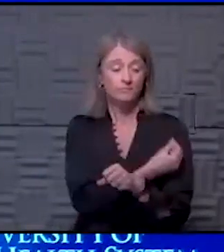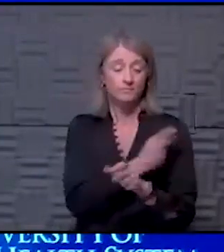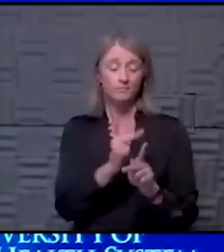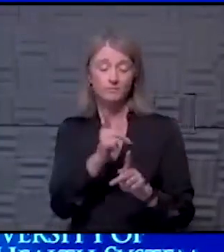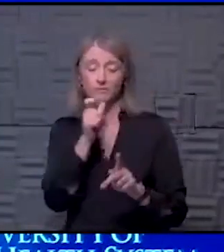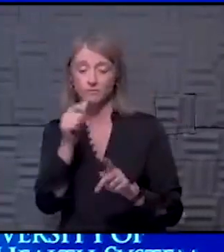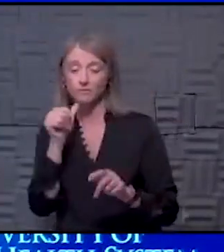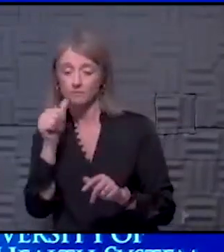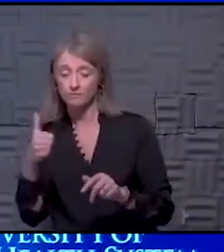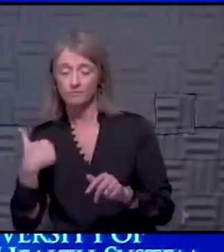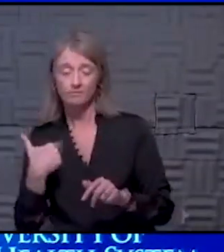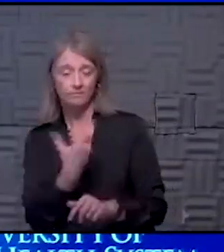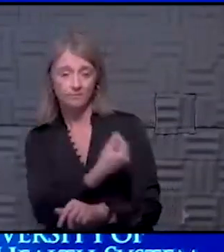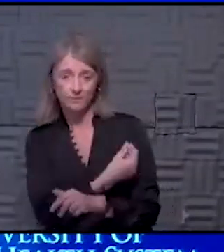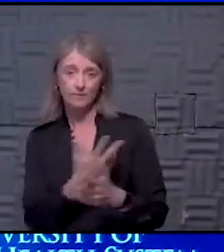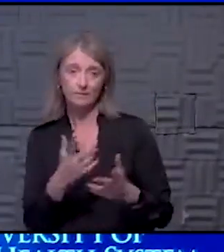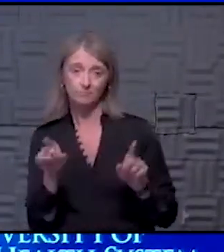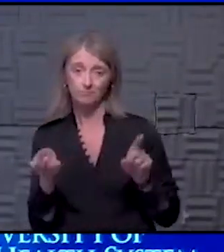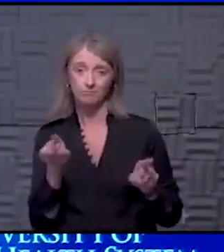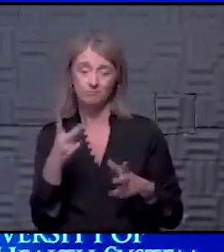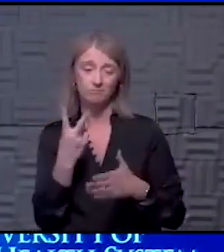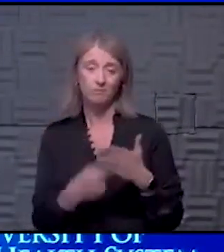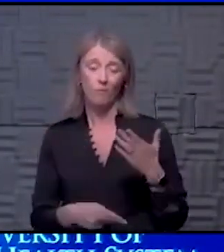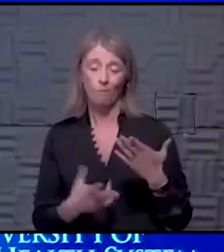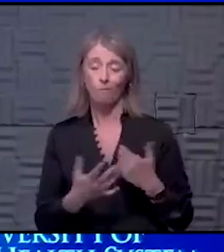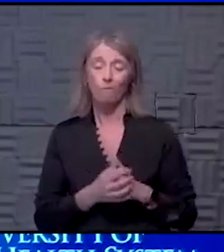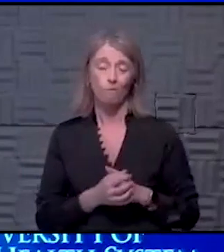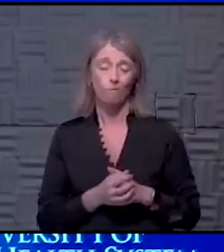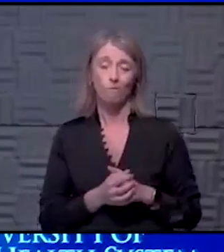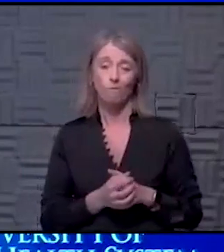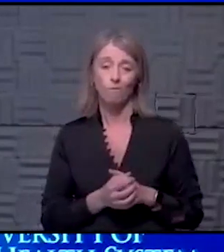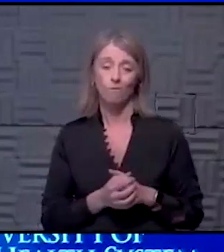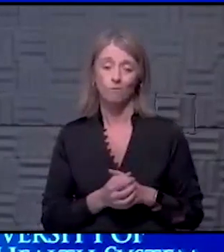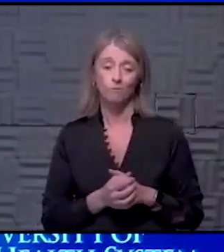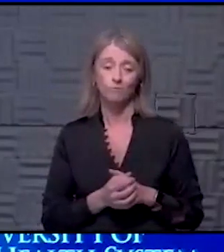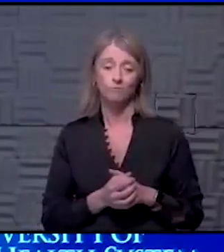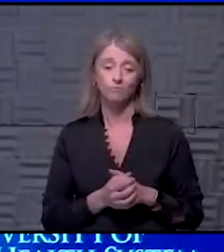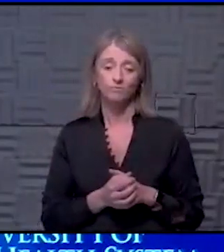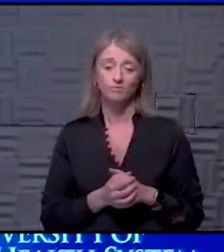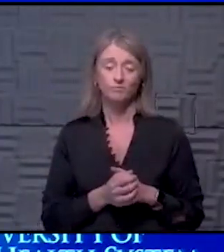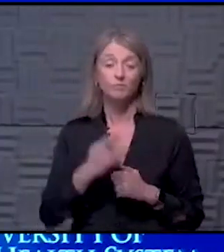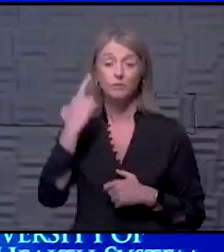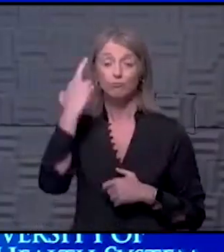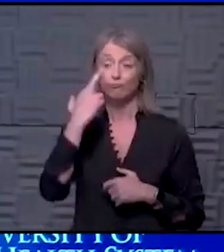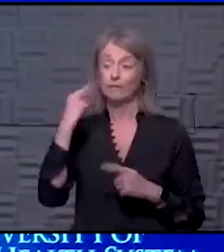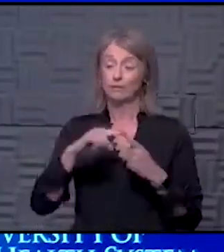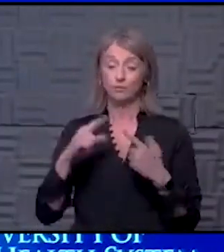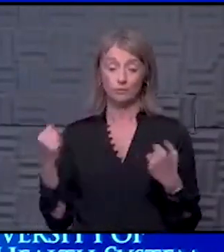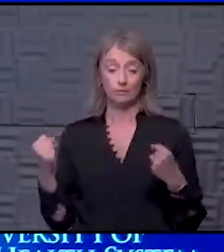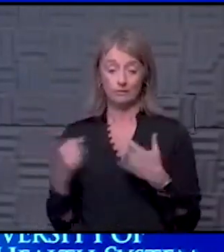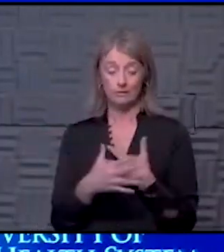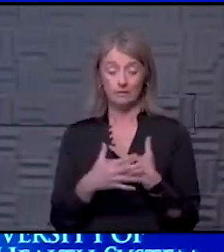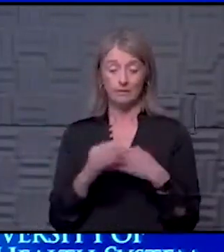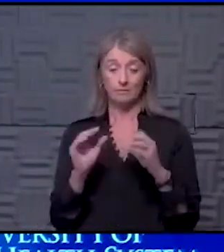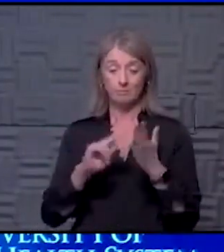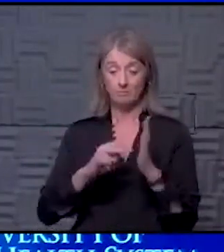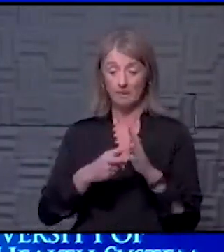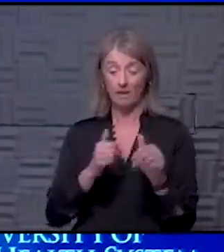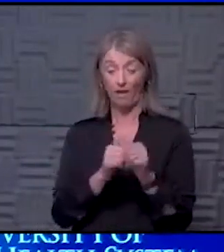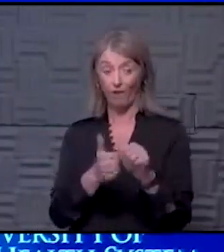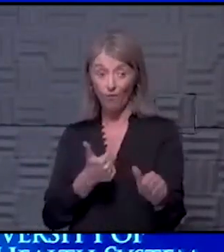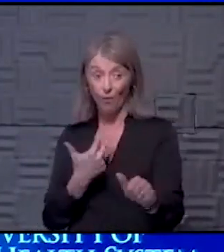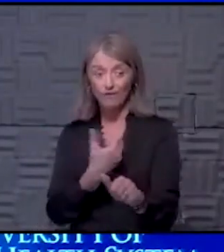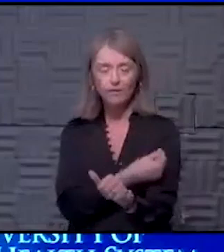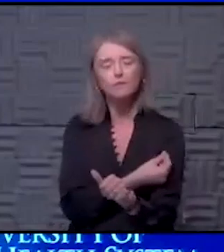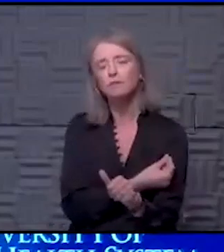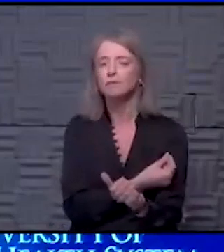in the population who hasn't. And so those things shouldn't be reasons to be scared or shouldn't mean at all that you should avoid getting